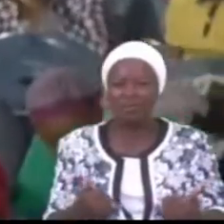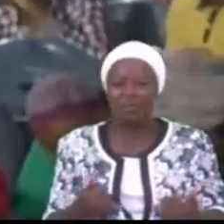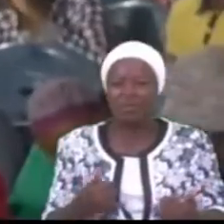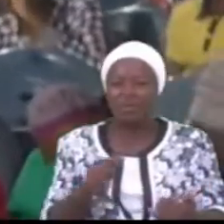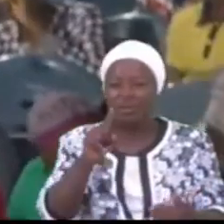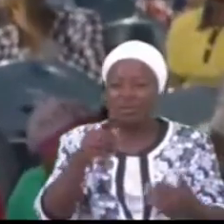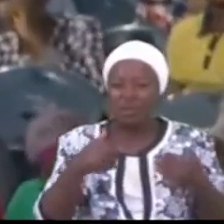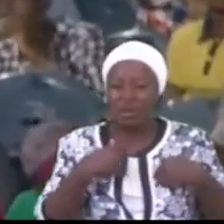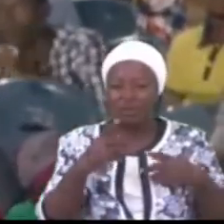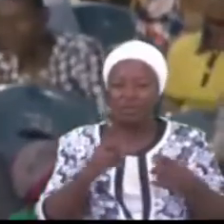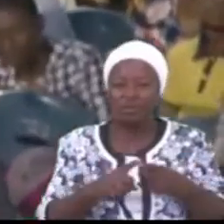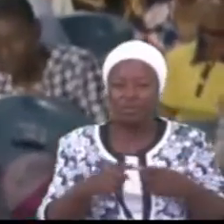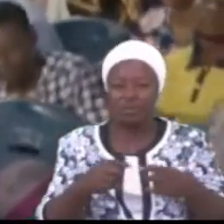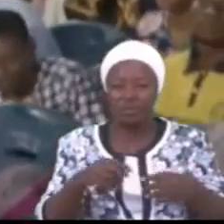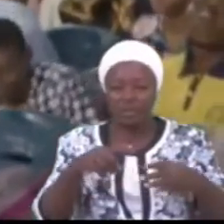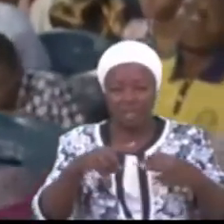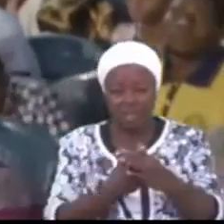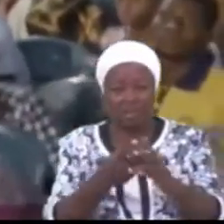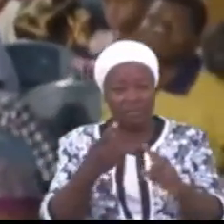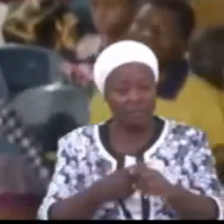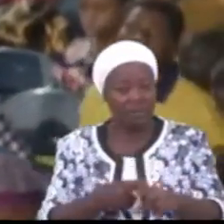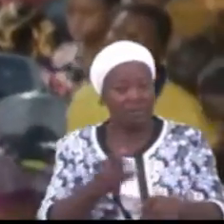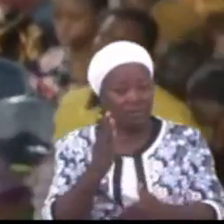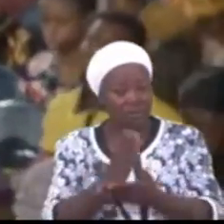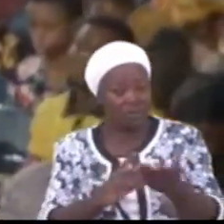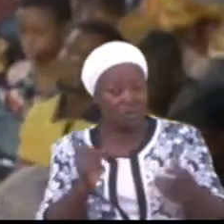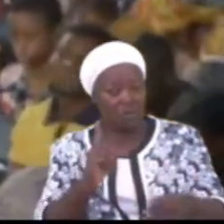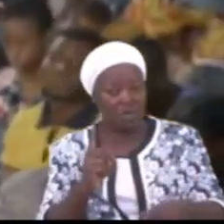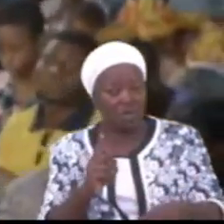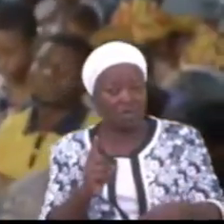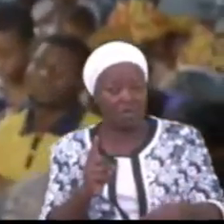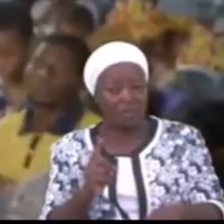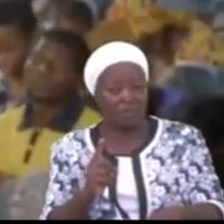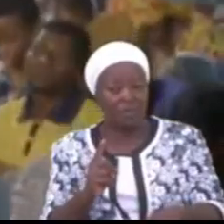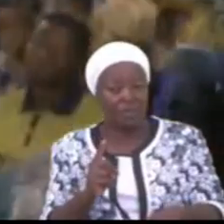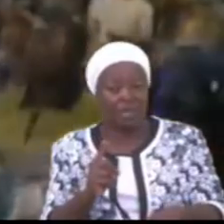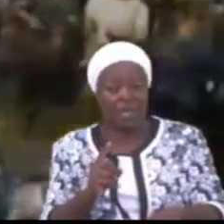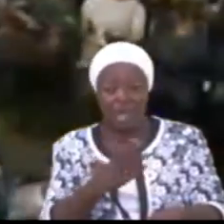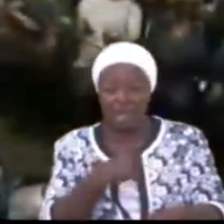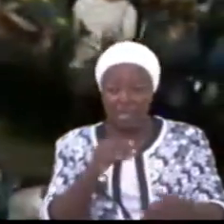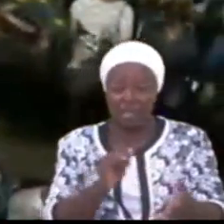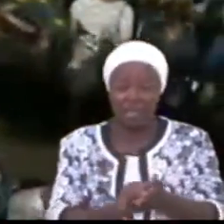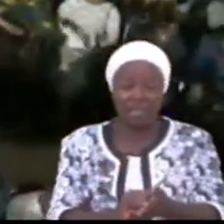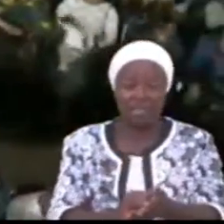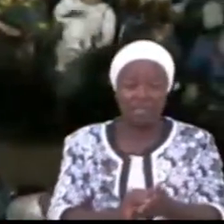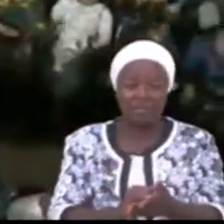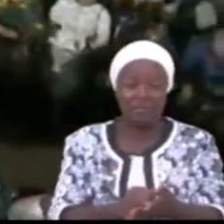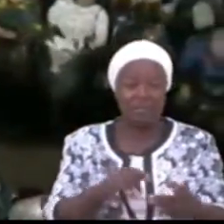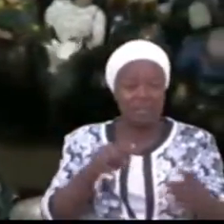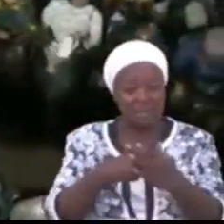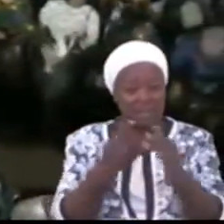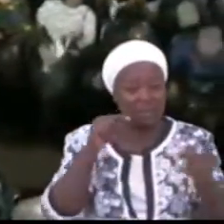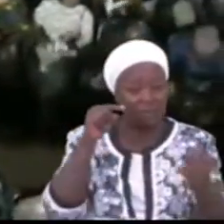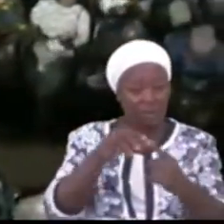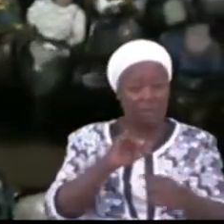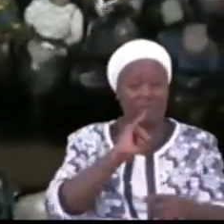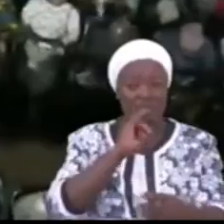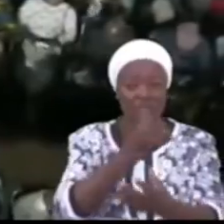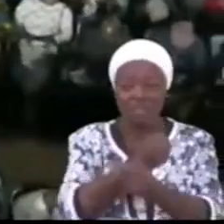have a starting point, a commencement point. And he's calling you now and he's